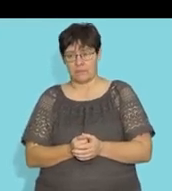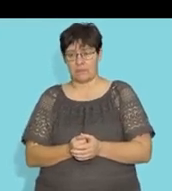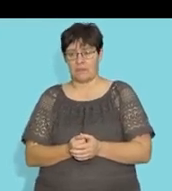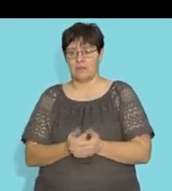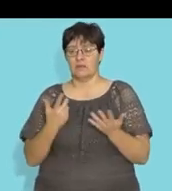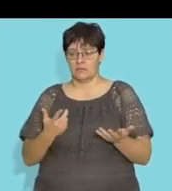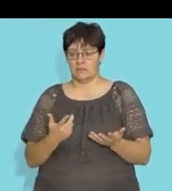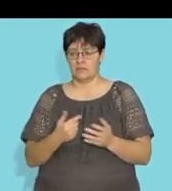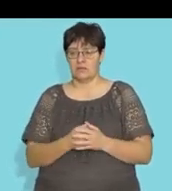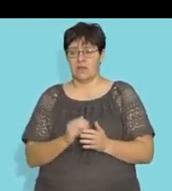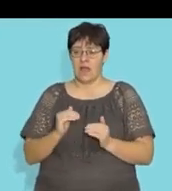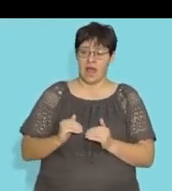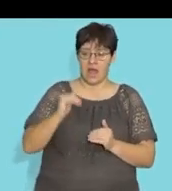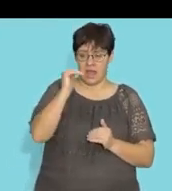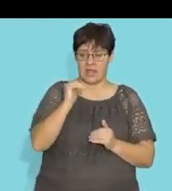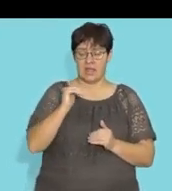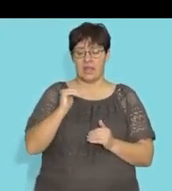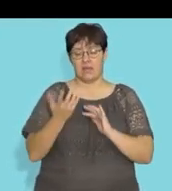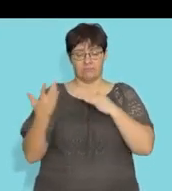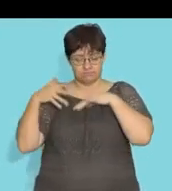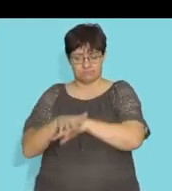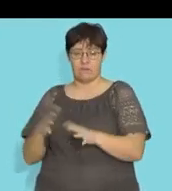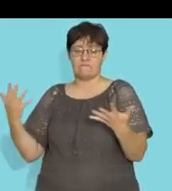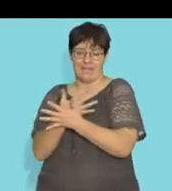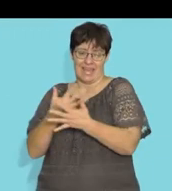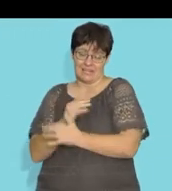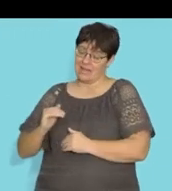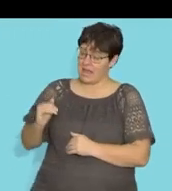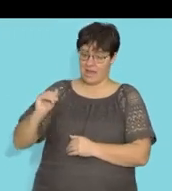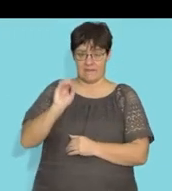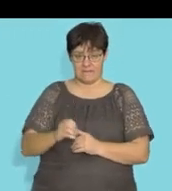and obviously a very high reaction rate.